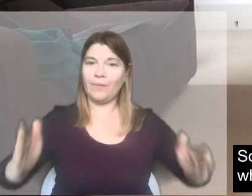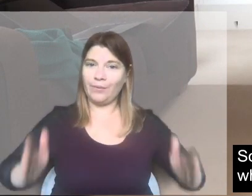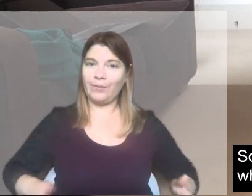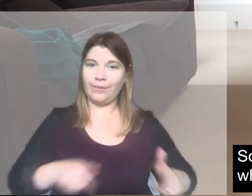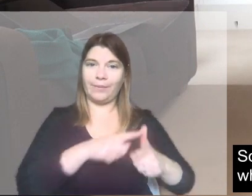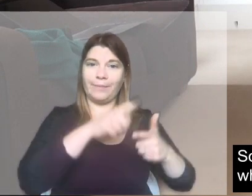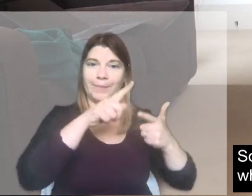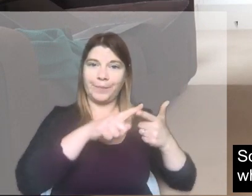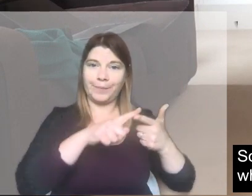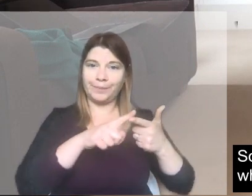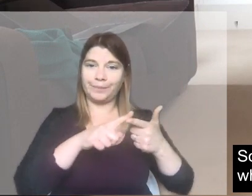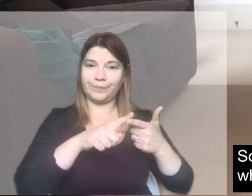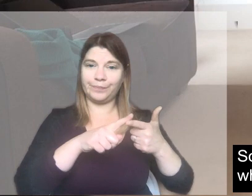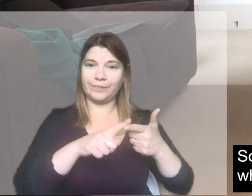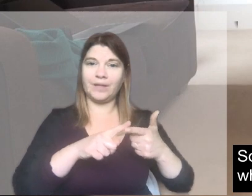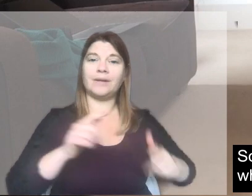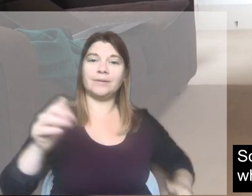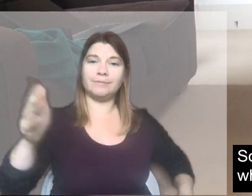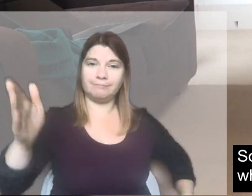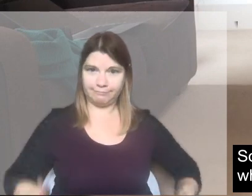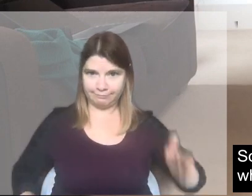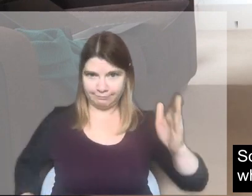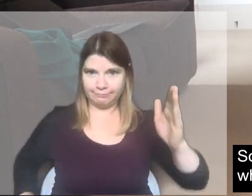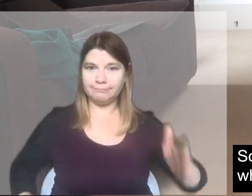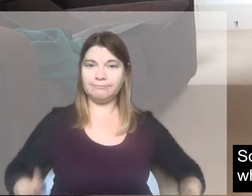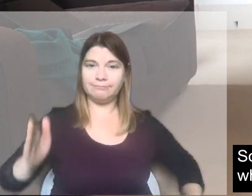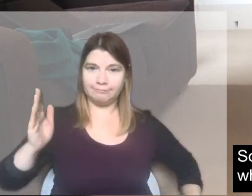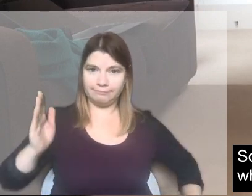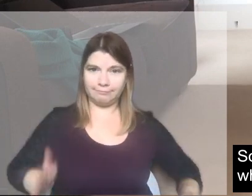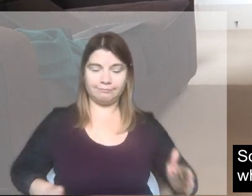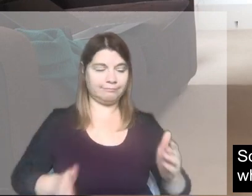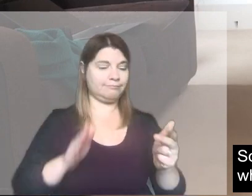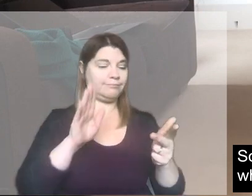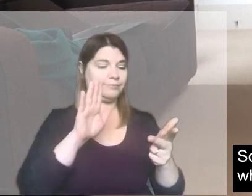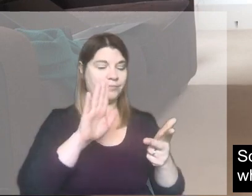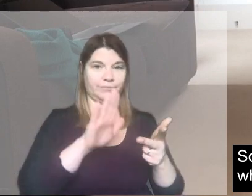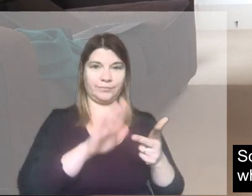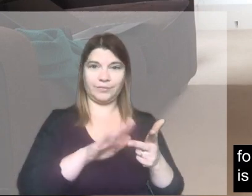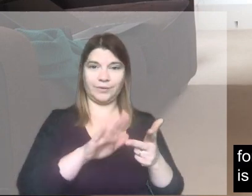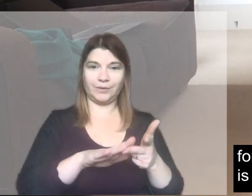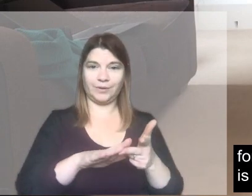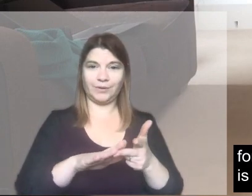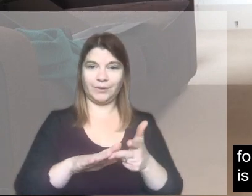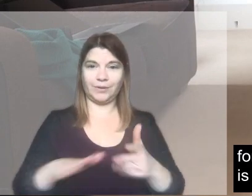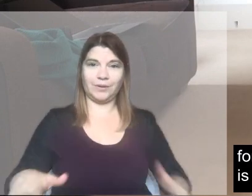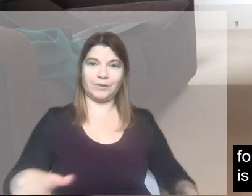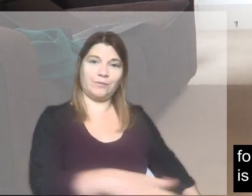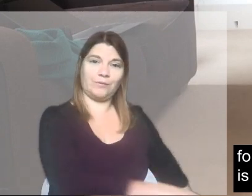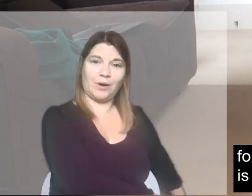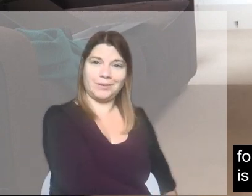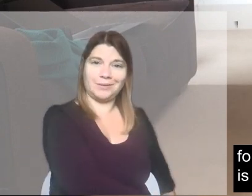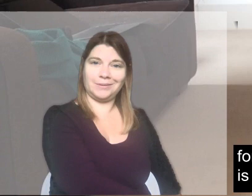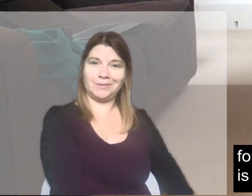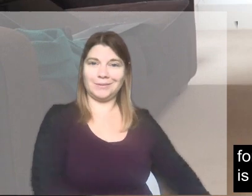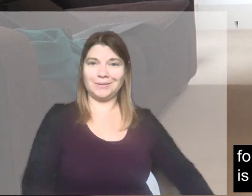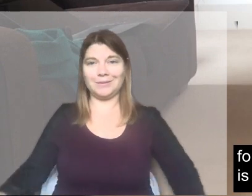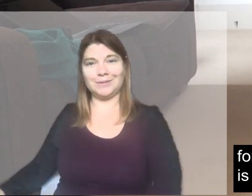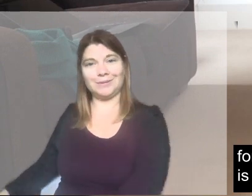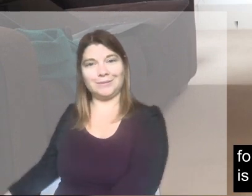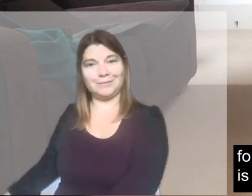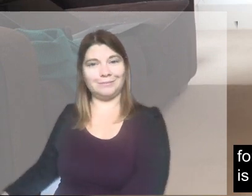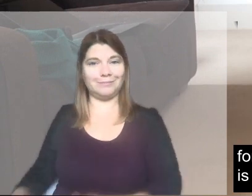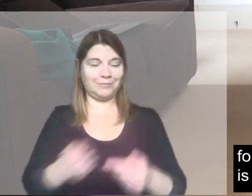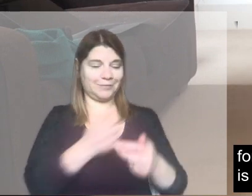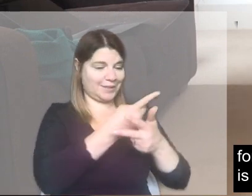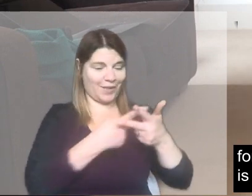we've got both arms, we've got switch, which is one arm at a time swinging forwards, and now we've